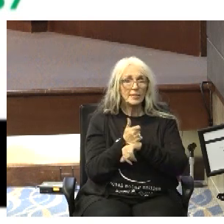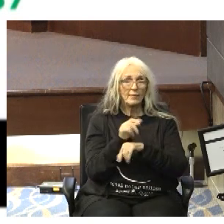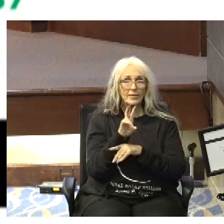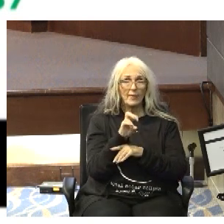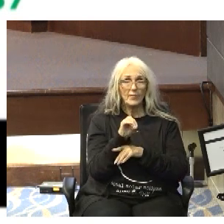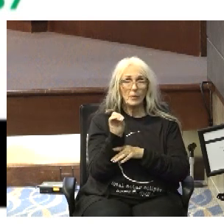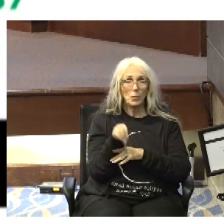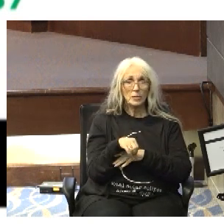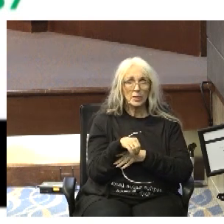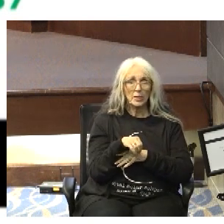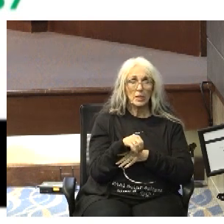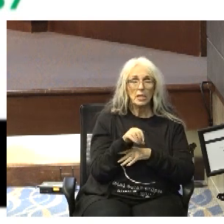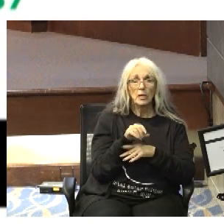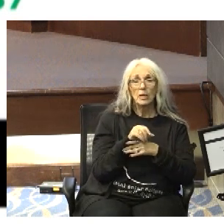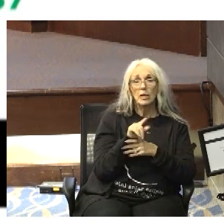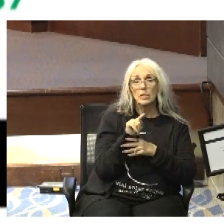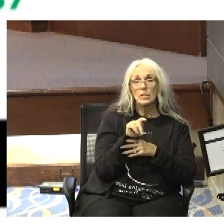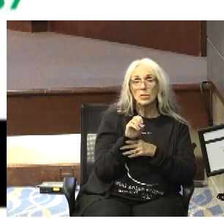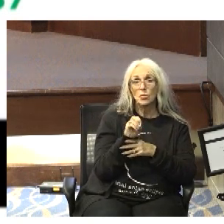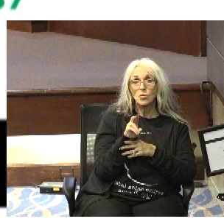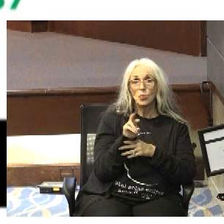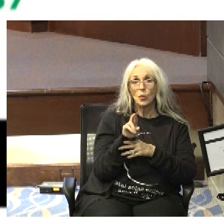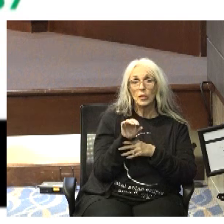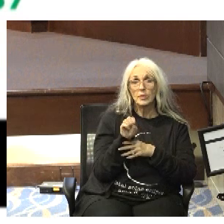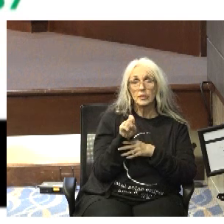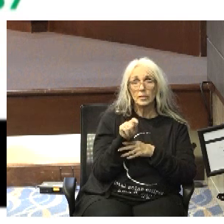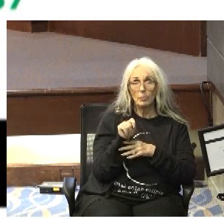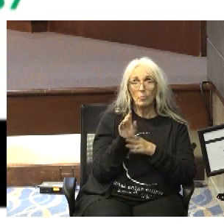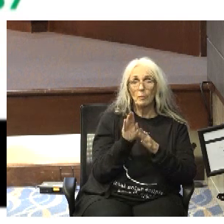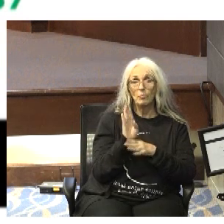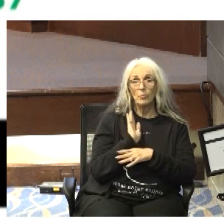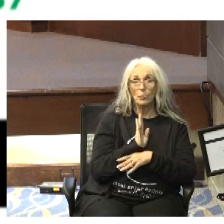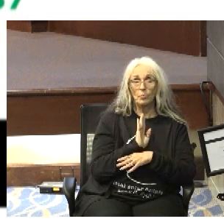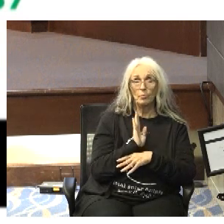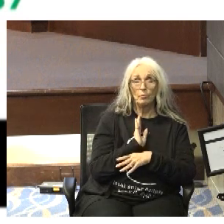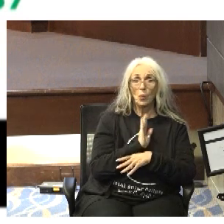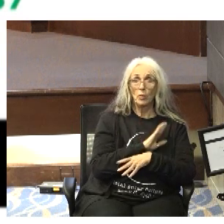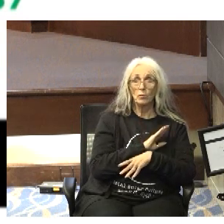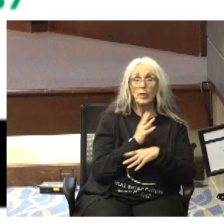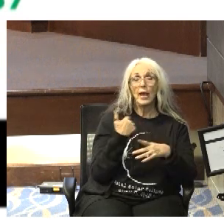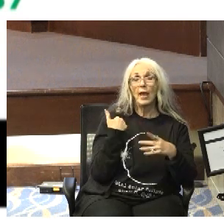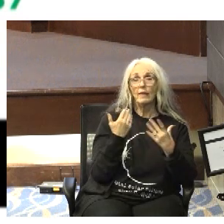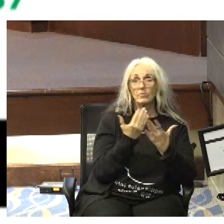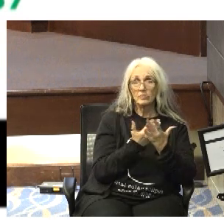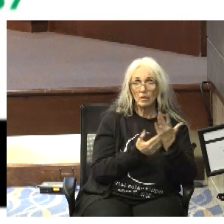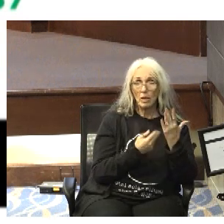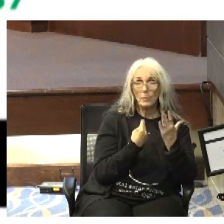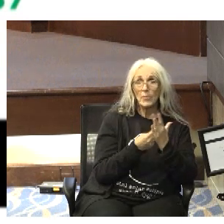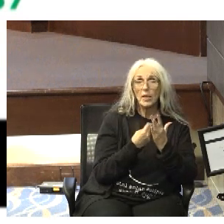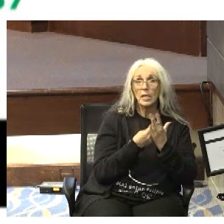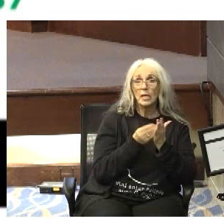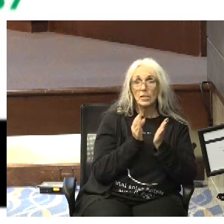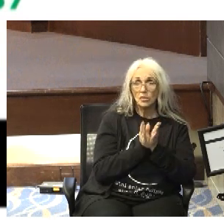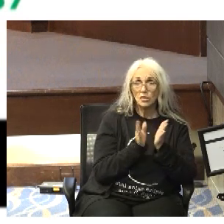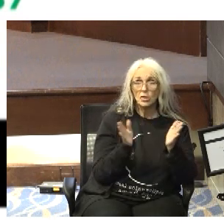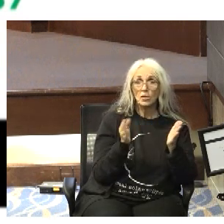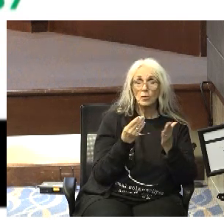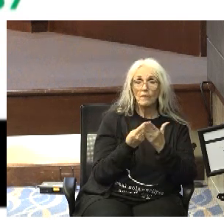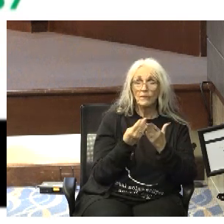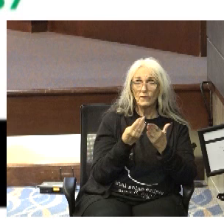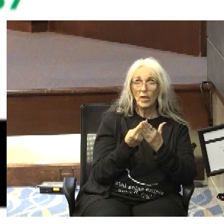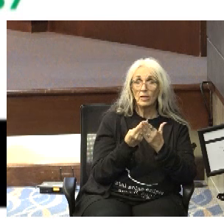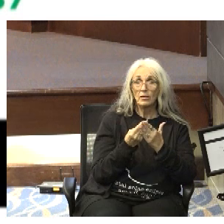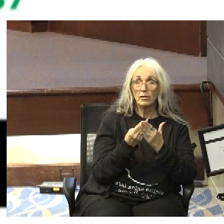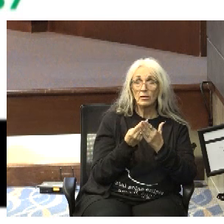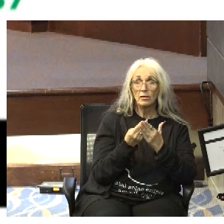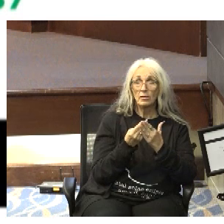70% TERS 4. So we do retain some dollars in the general fund in this TERS as the